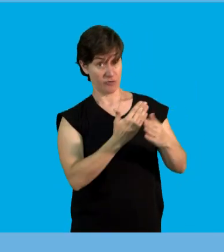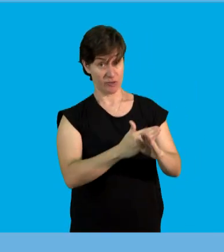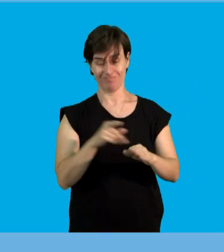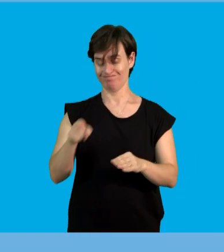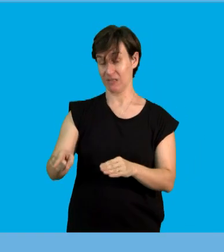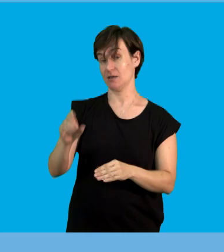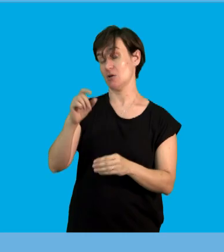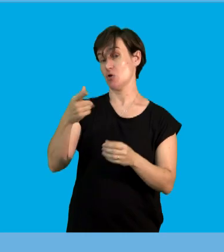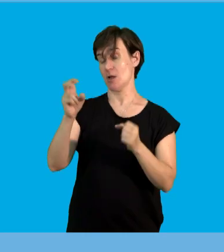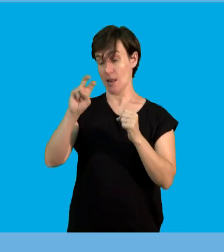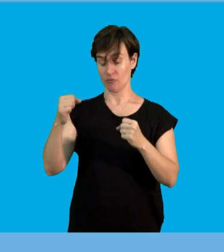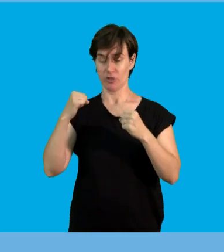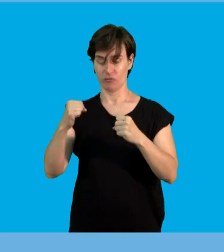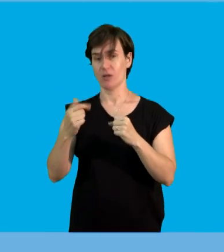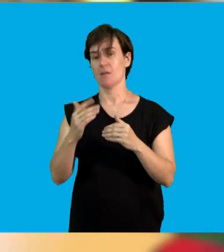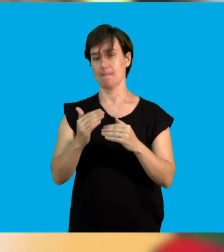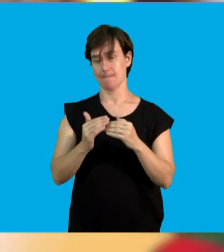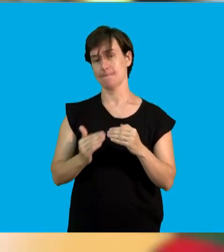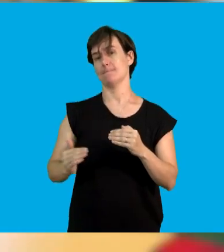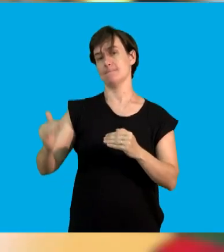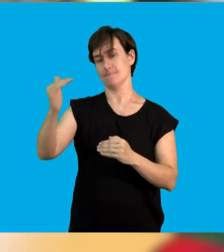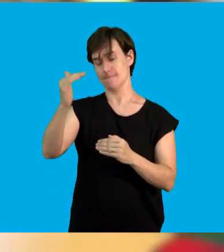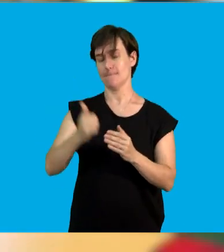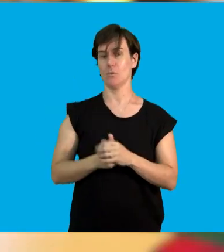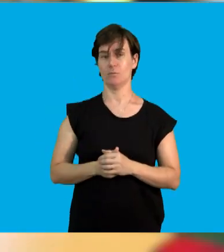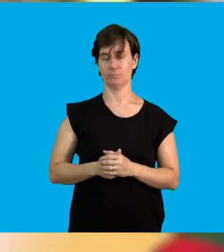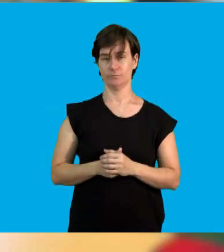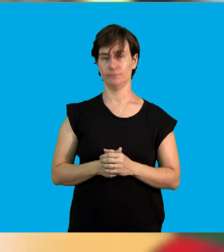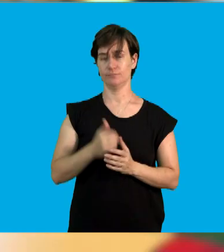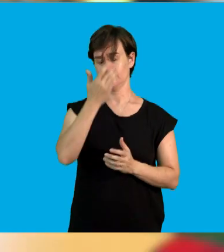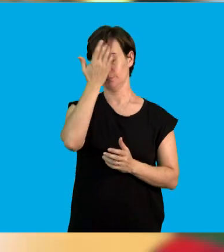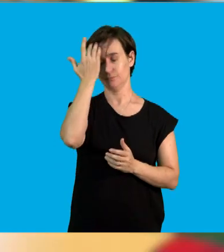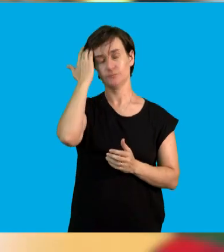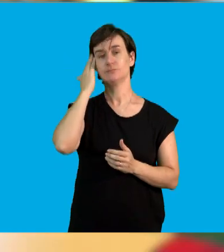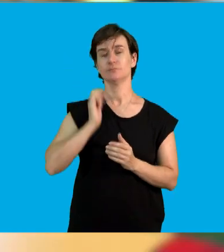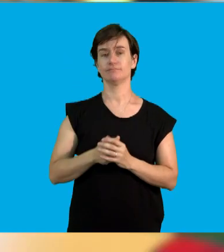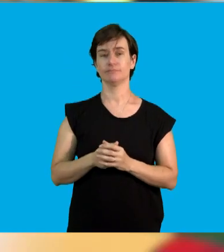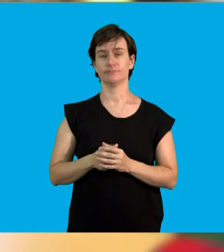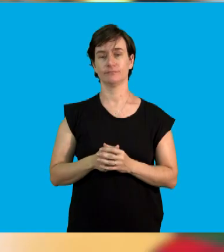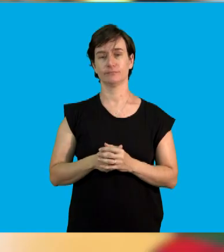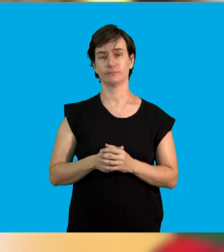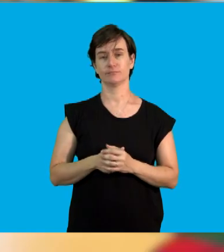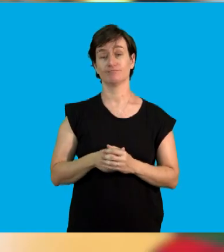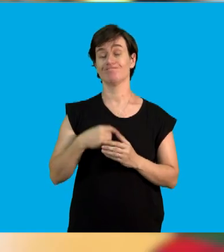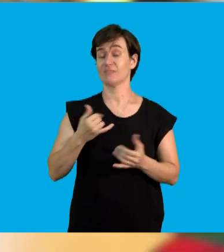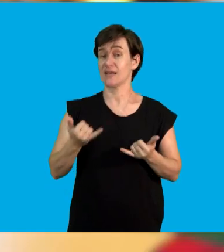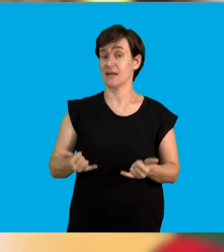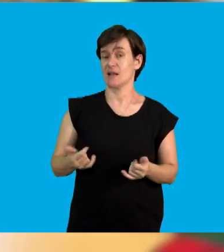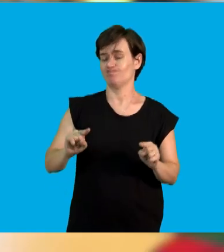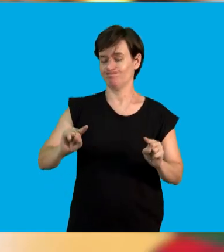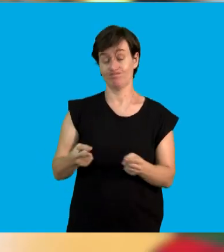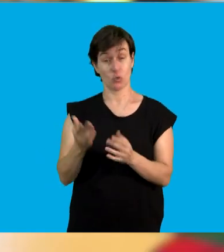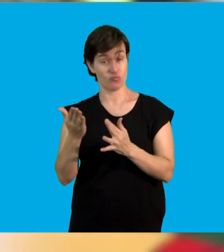a parallel circuit as we add more resistors, the total current strength of that particular circuit is going to be